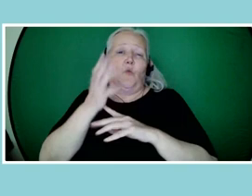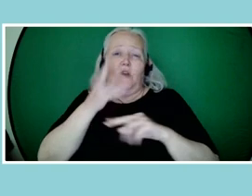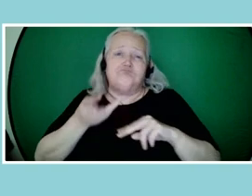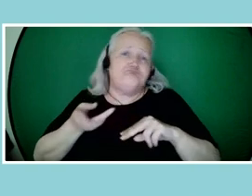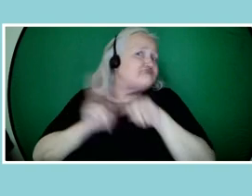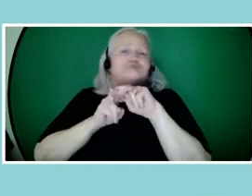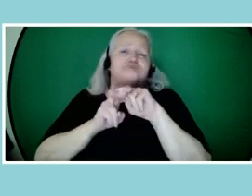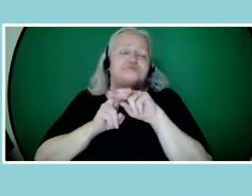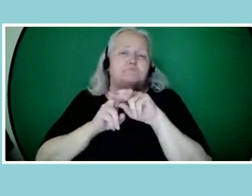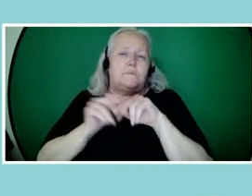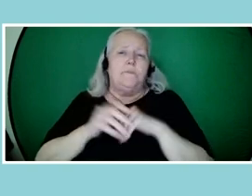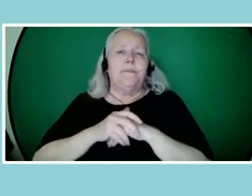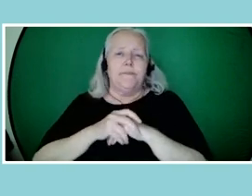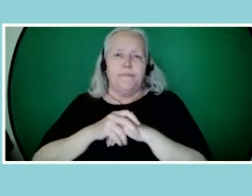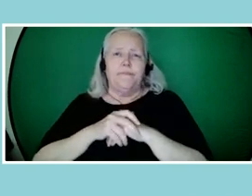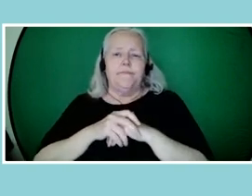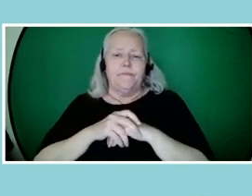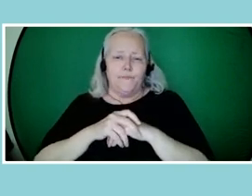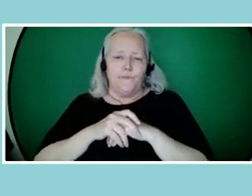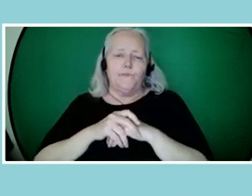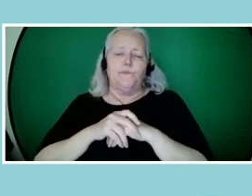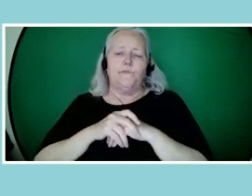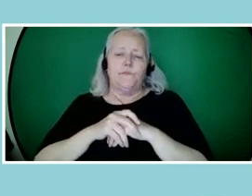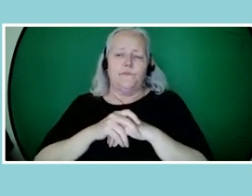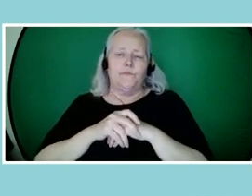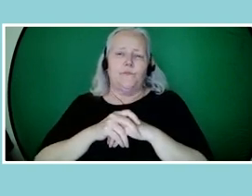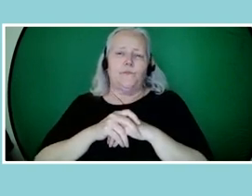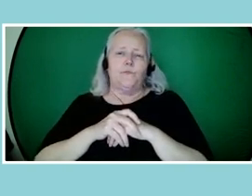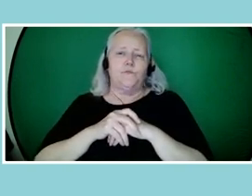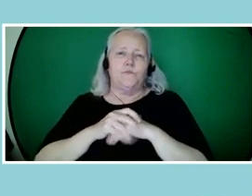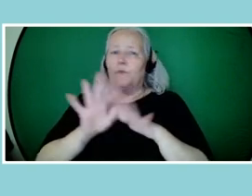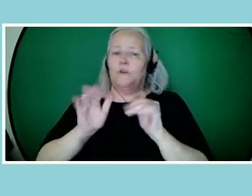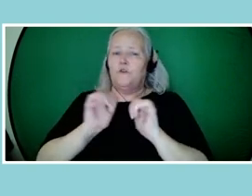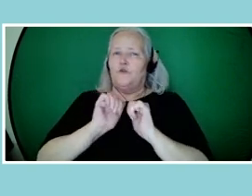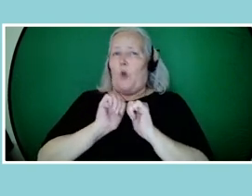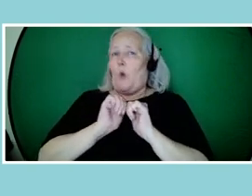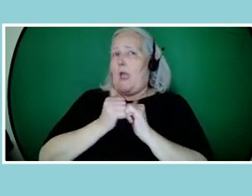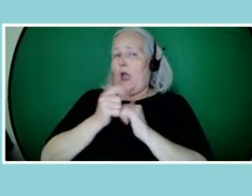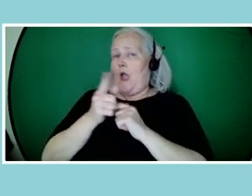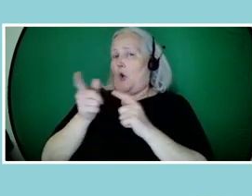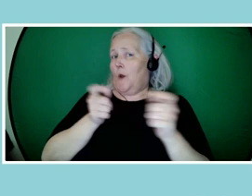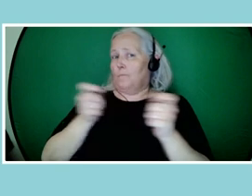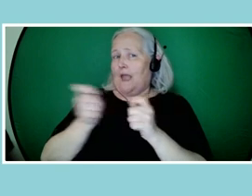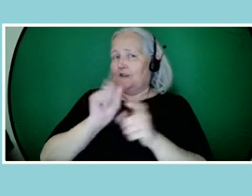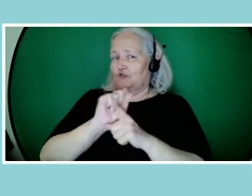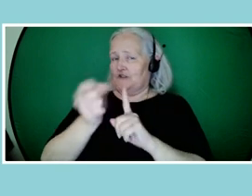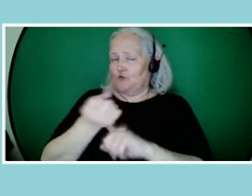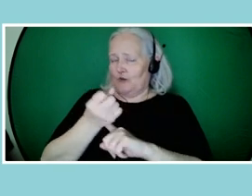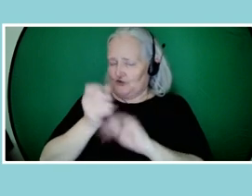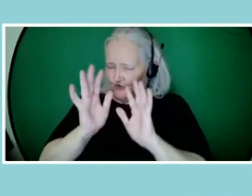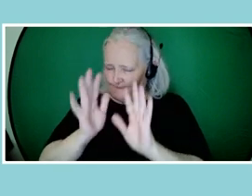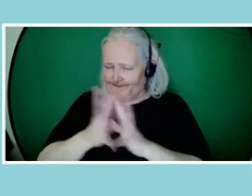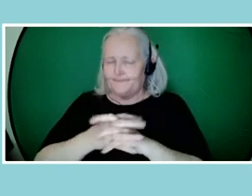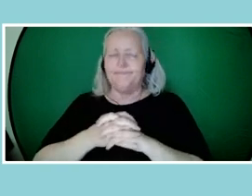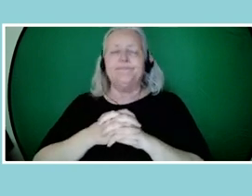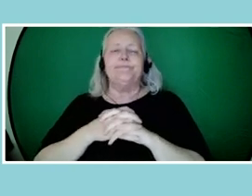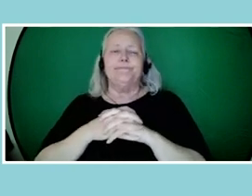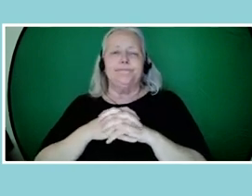So some ways of managing the situation we're going to talk about. Next slide.